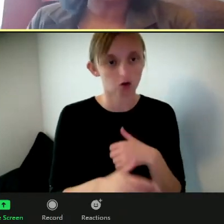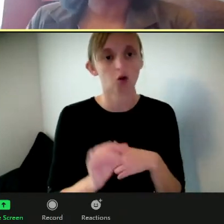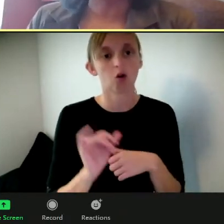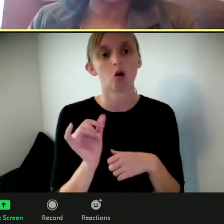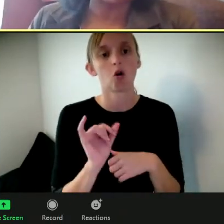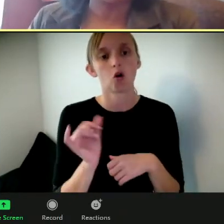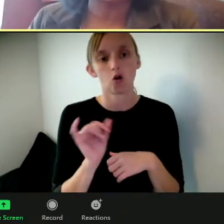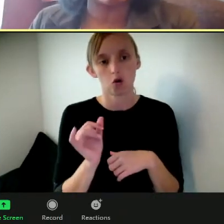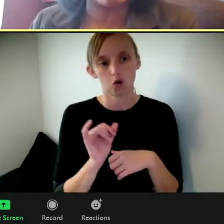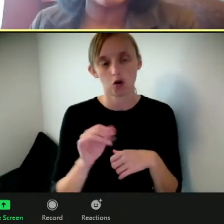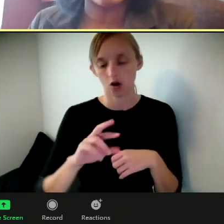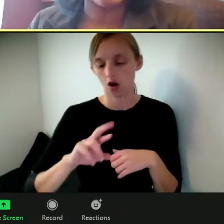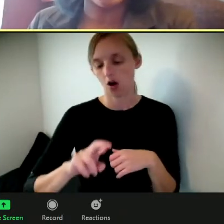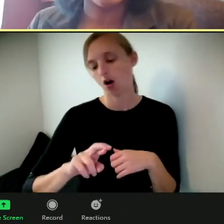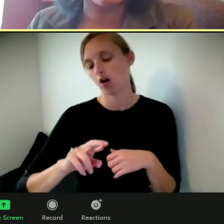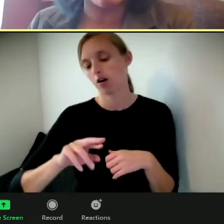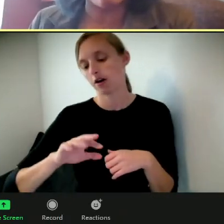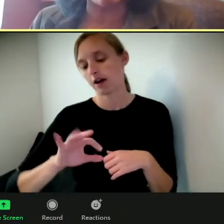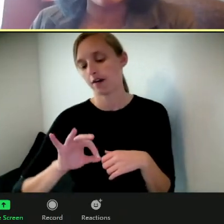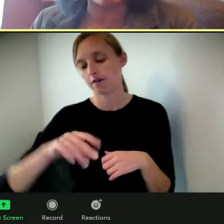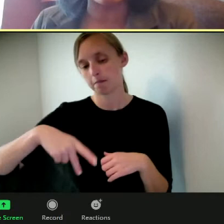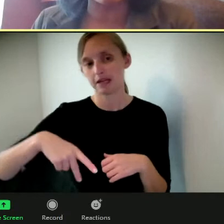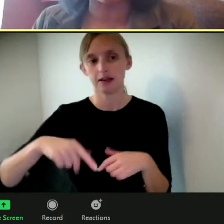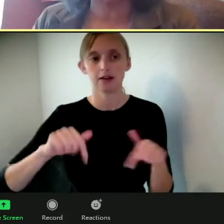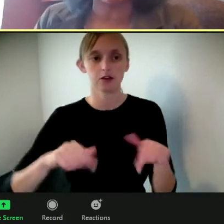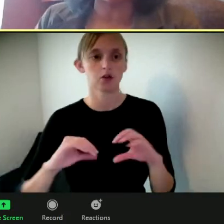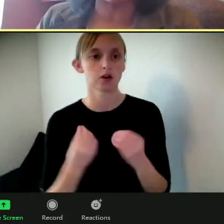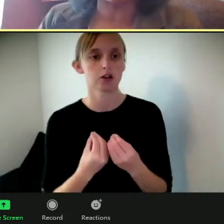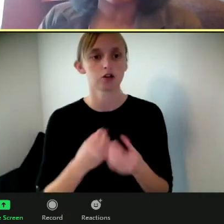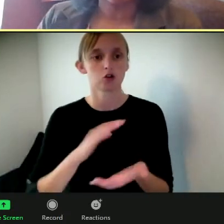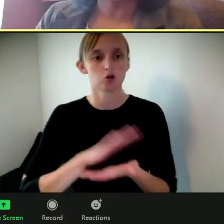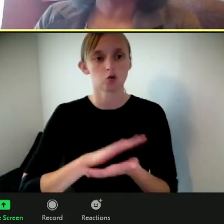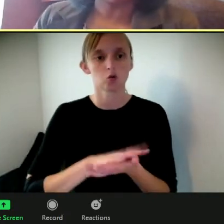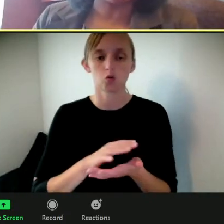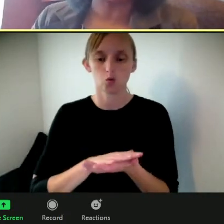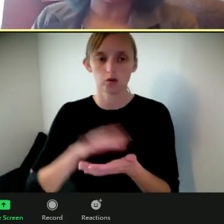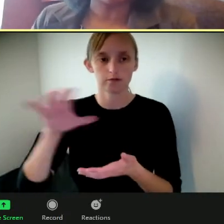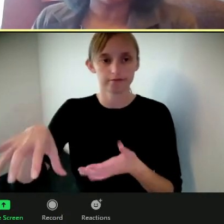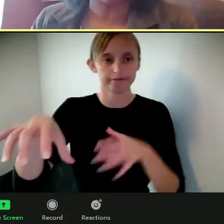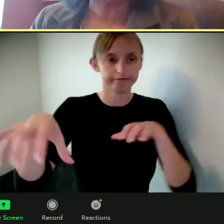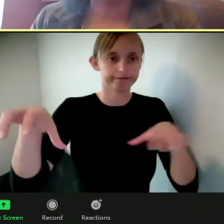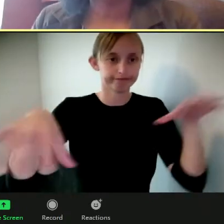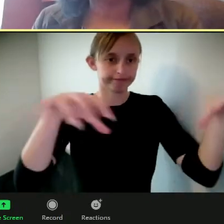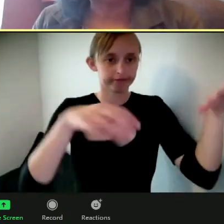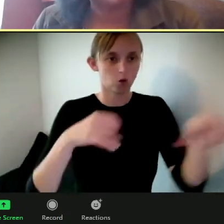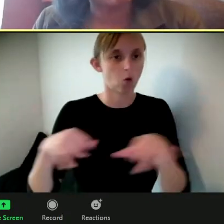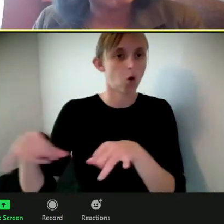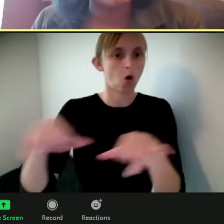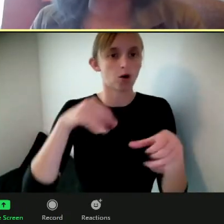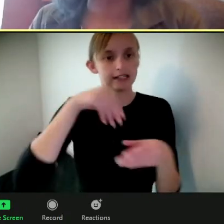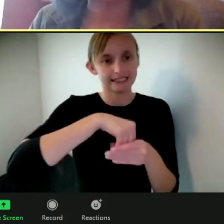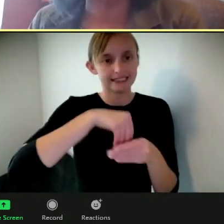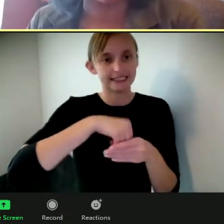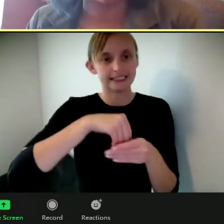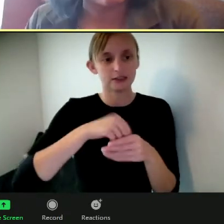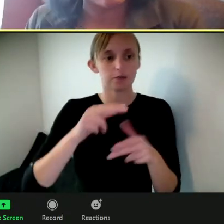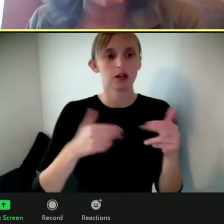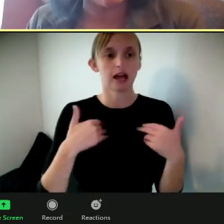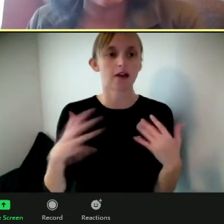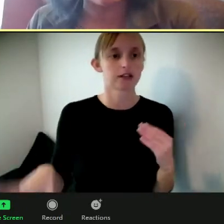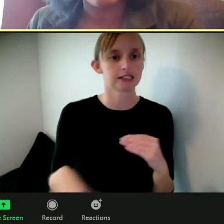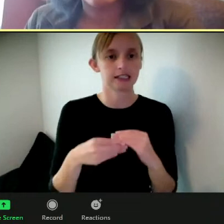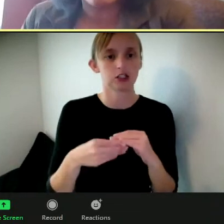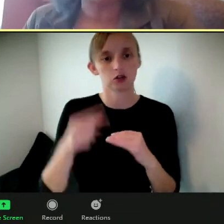an RFP with our organization so that all of our schools have access within the school buildings to mental health support, additional mental